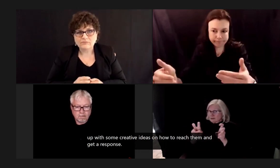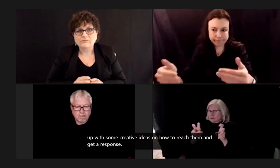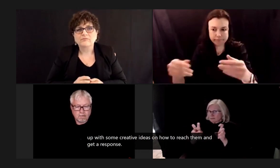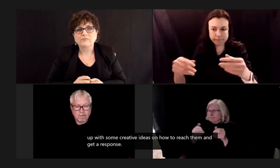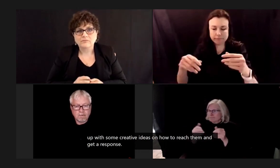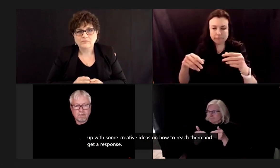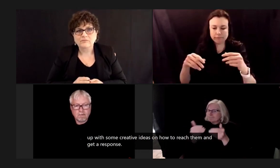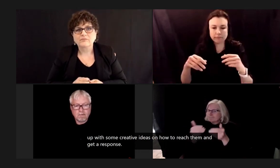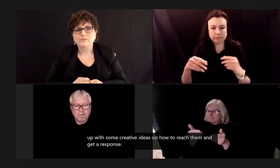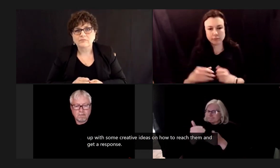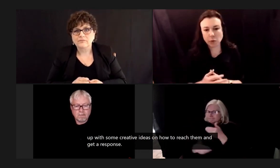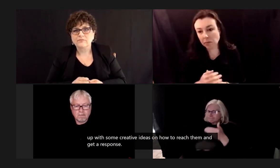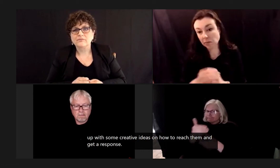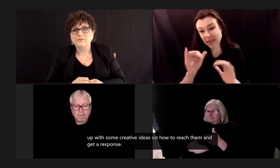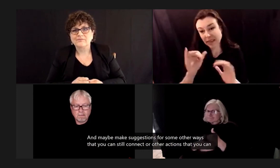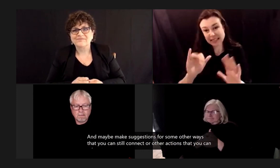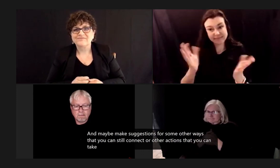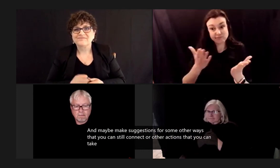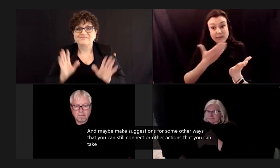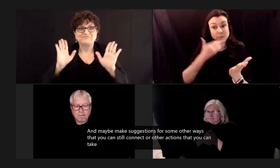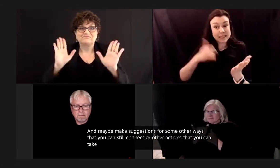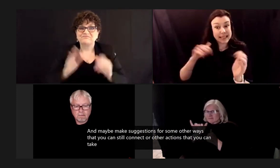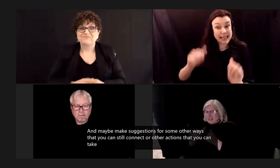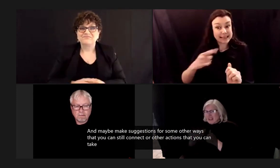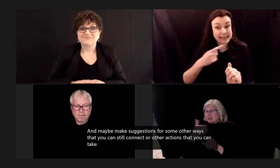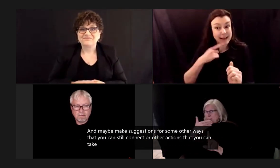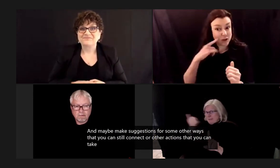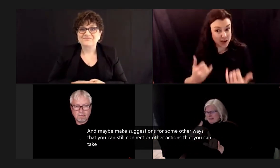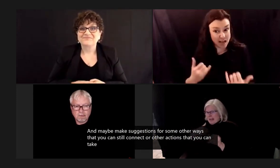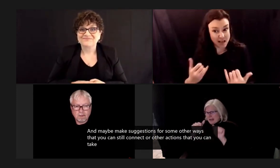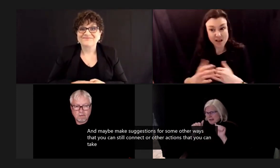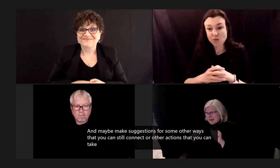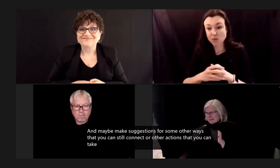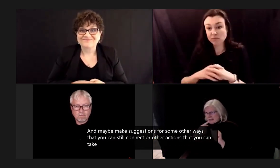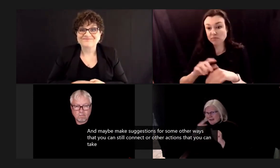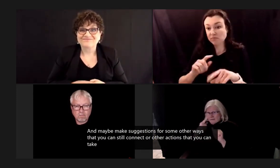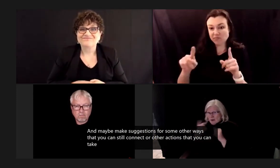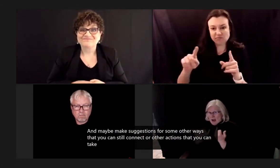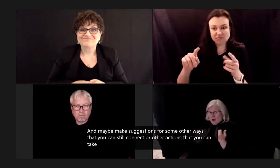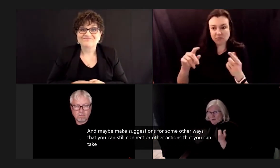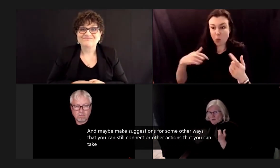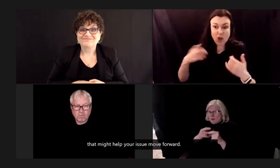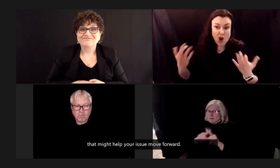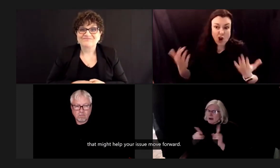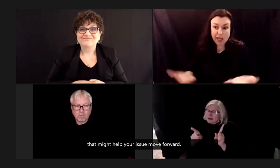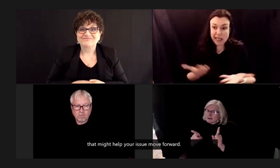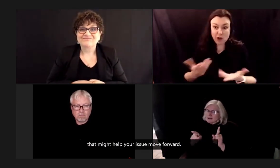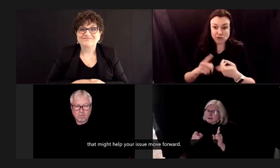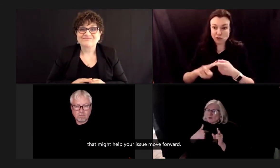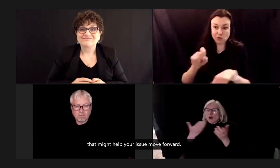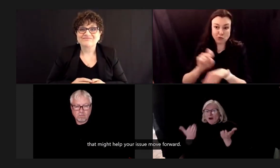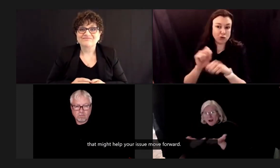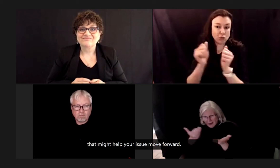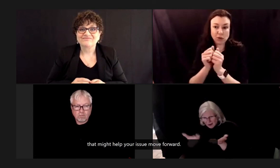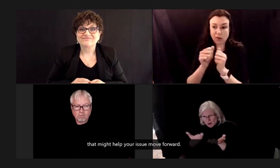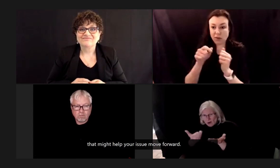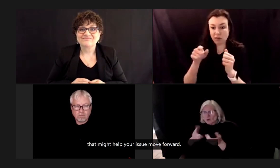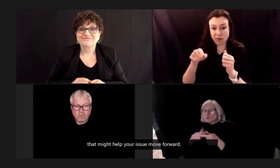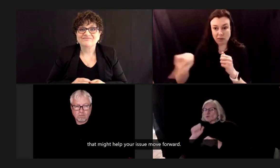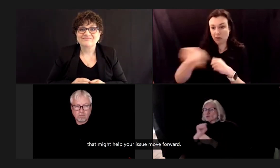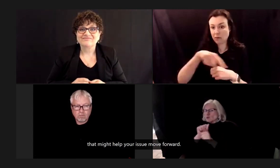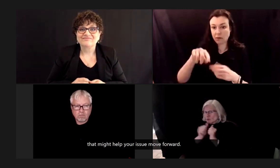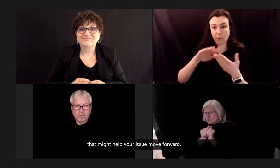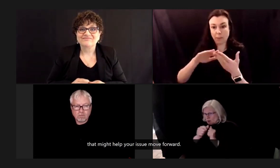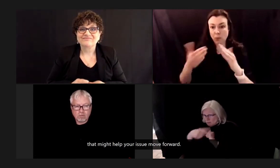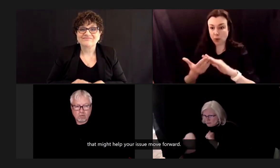help your issue move forward. So that's all I could offer for now. But certainly we're